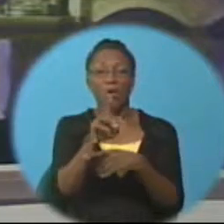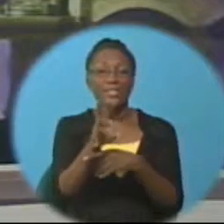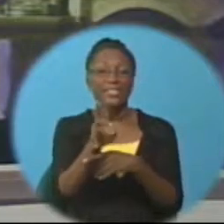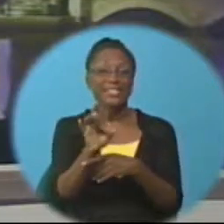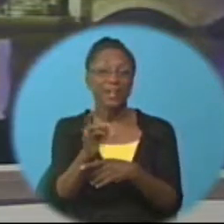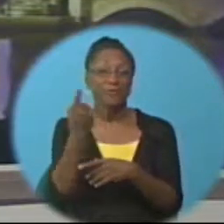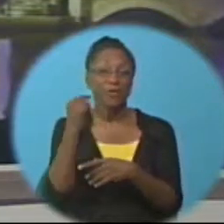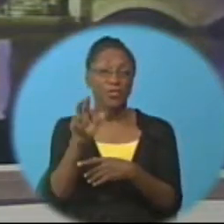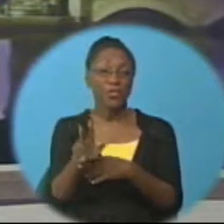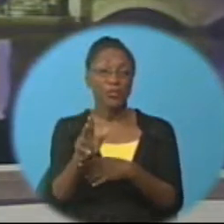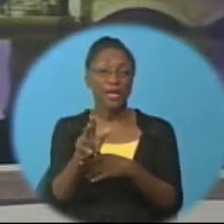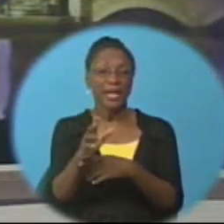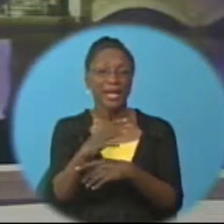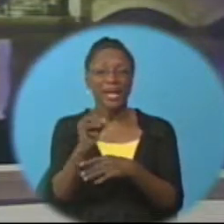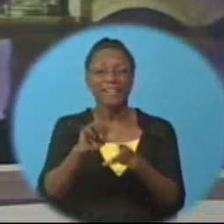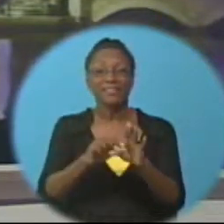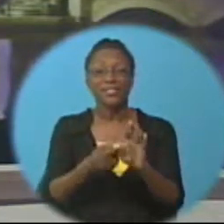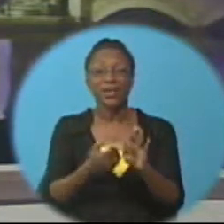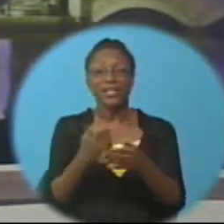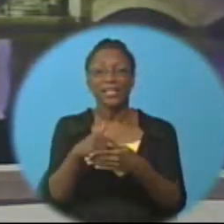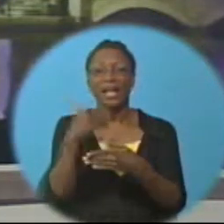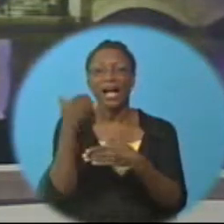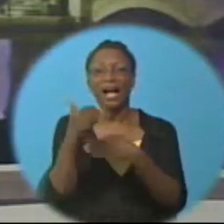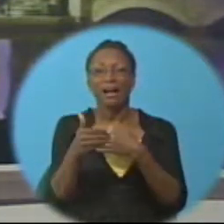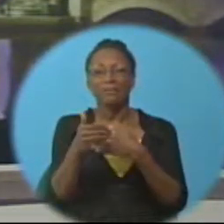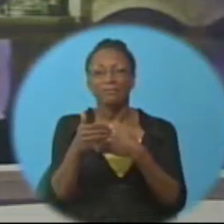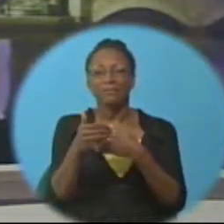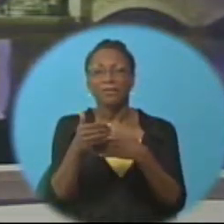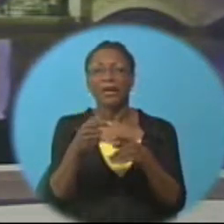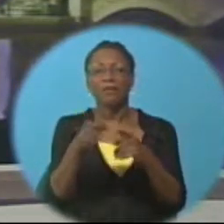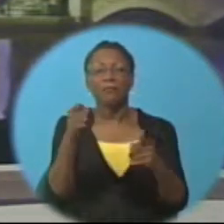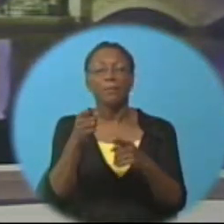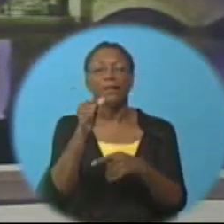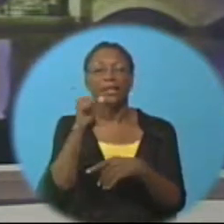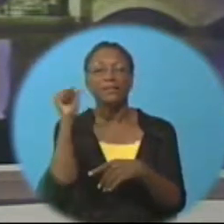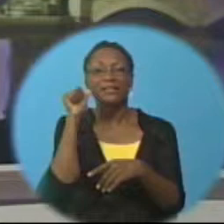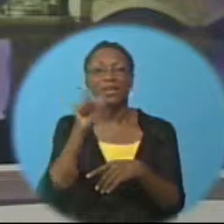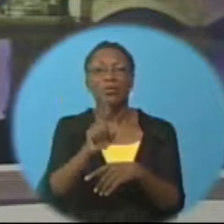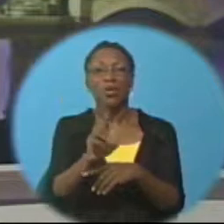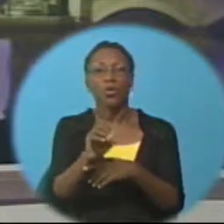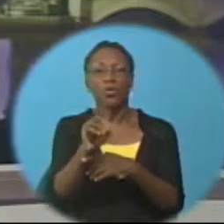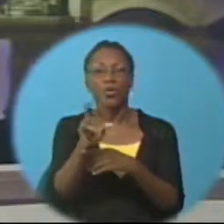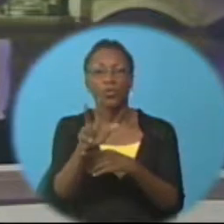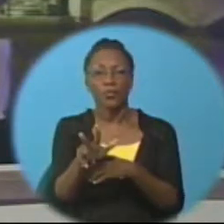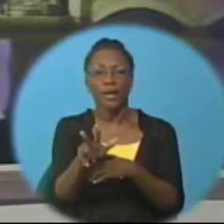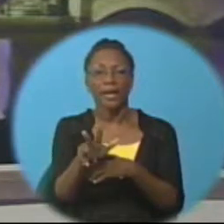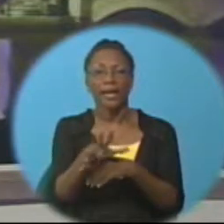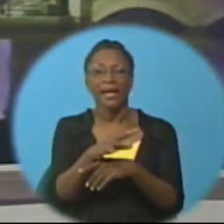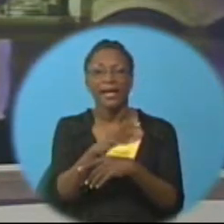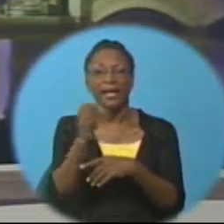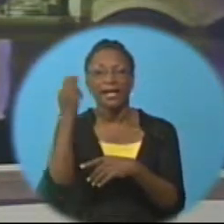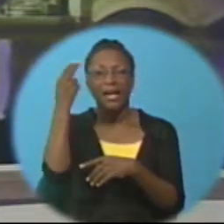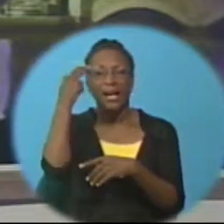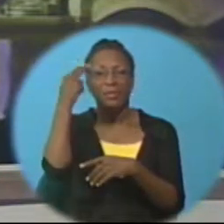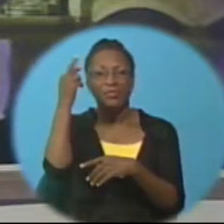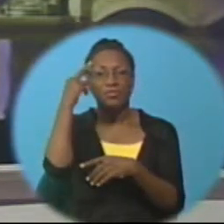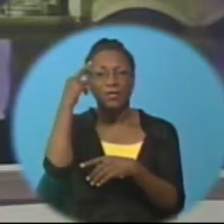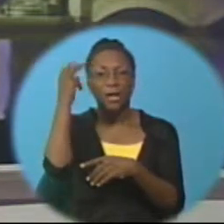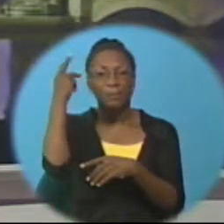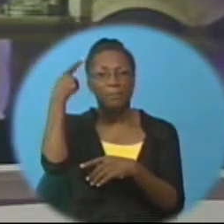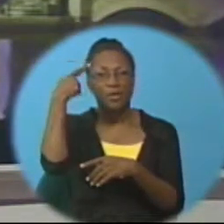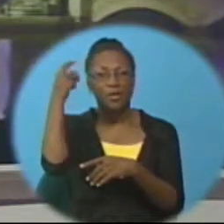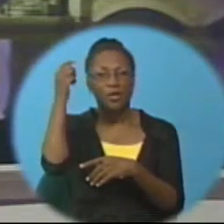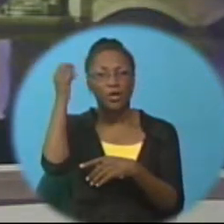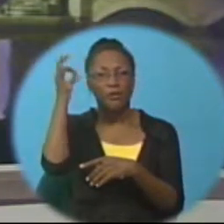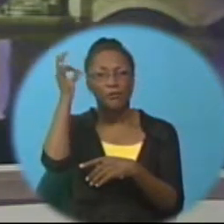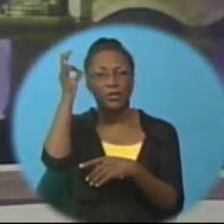from their overnight score of 103 without loss. Black Caps opener Hamish Rutherford and Peter Fulton made 73 and